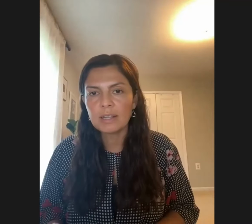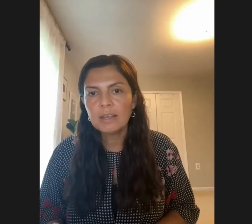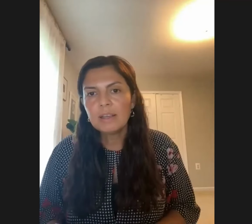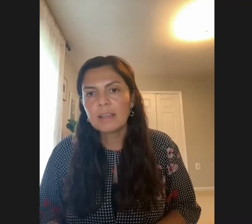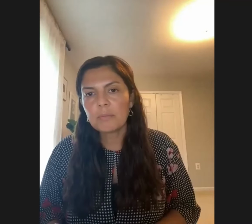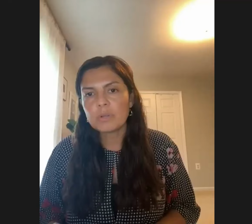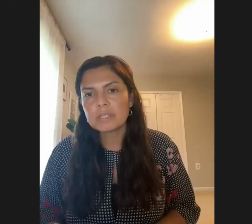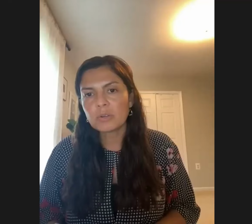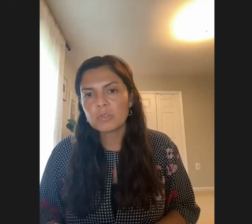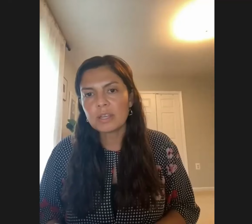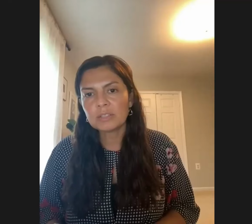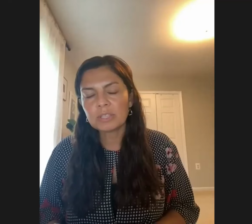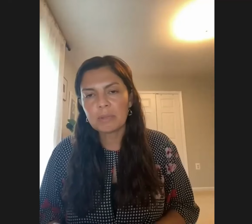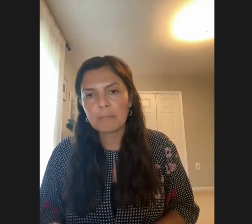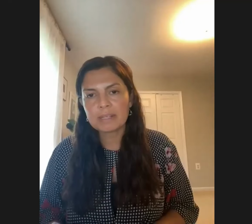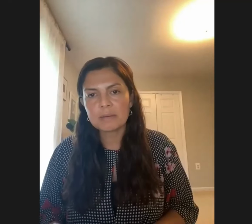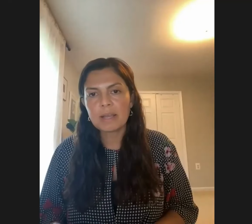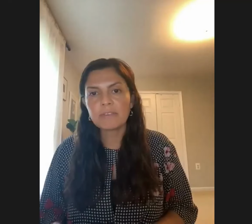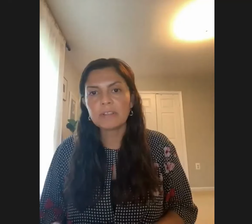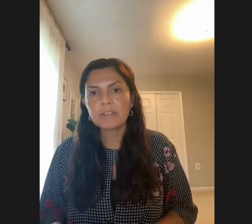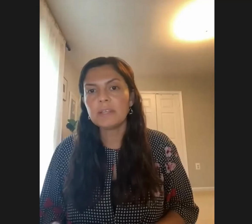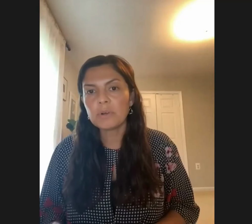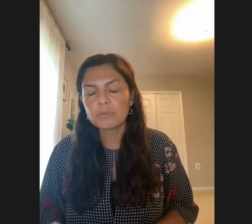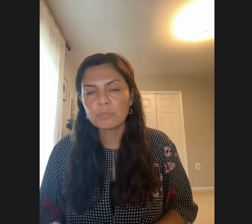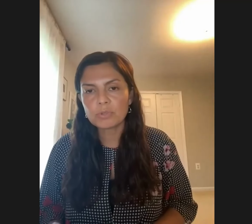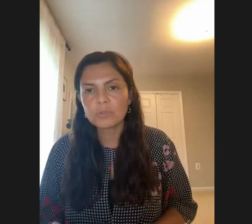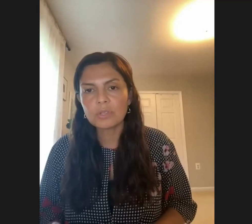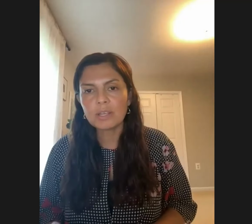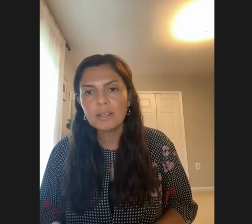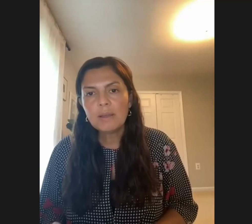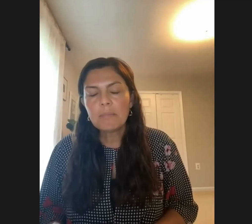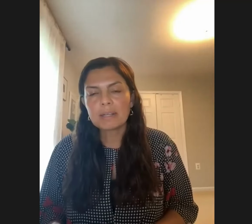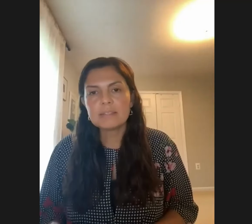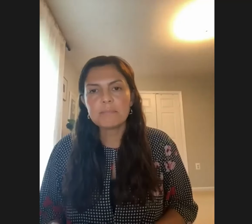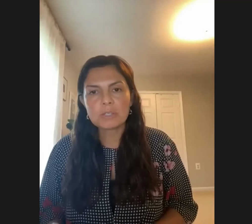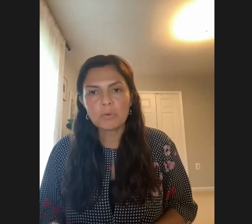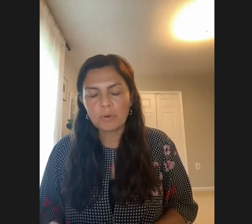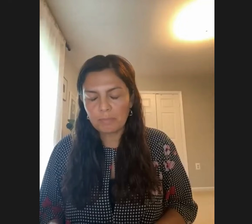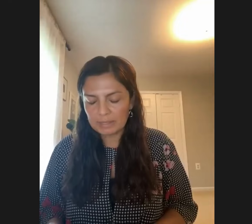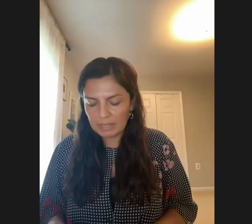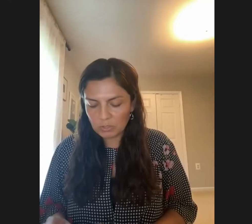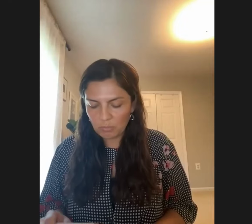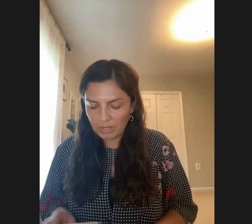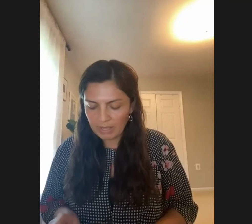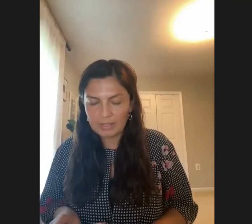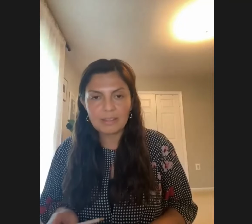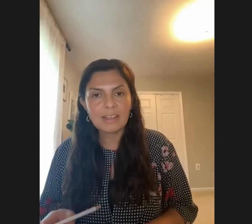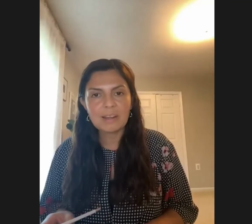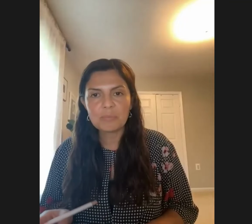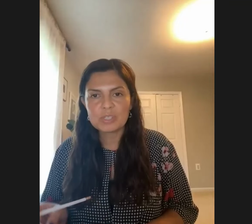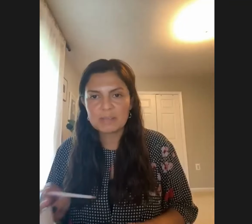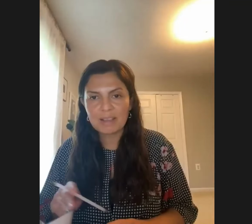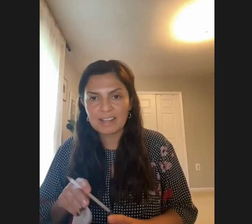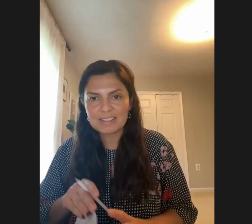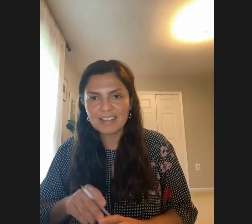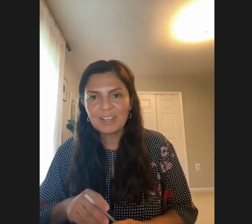this traditional governance system. We would like to consider also to become more effective in these processes of participation on part